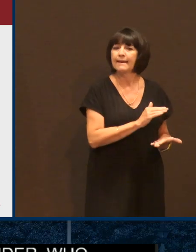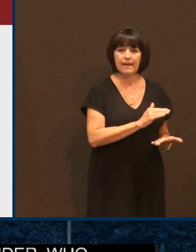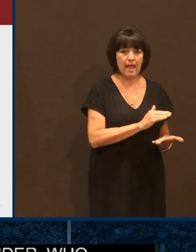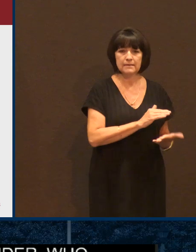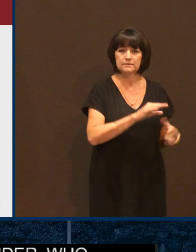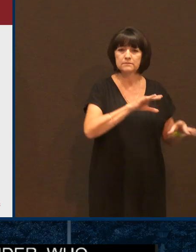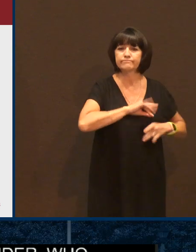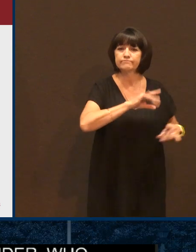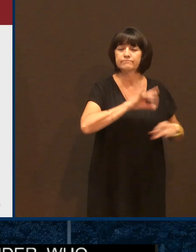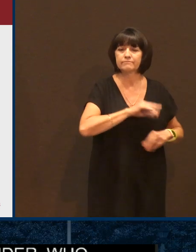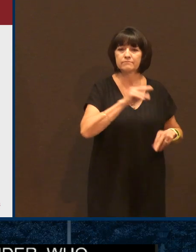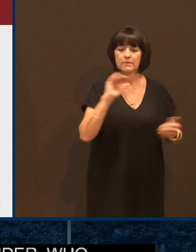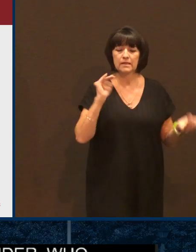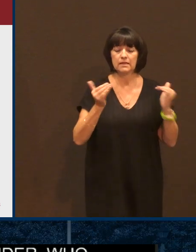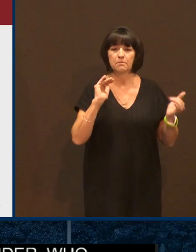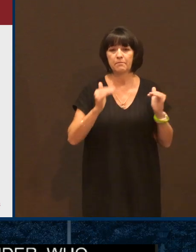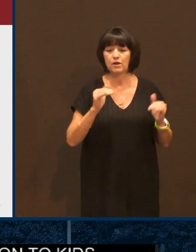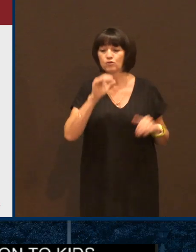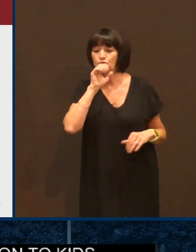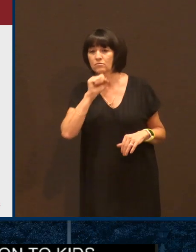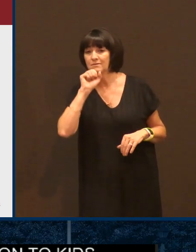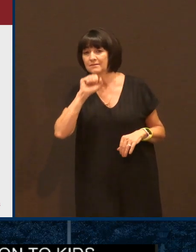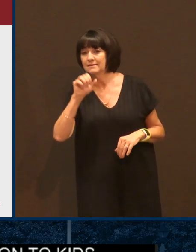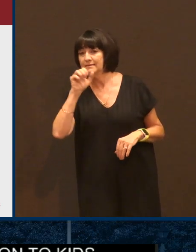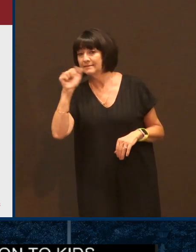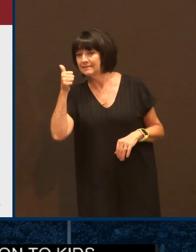us in the way we're thinking about